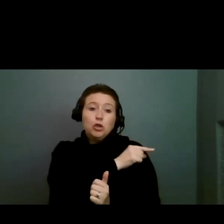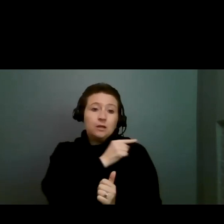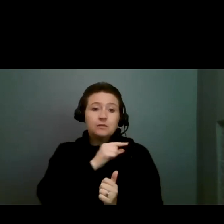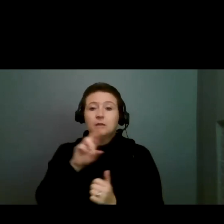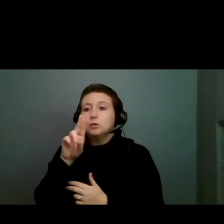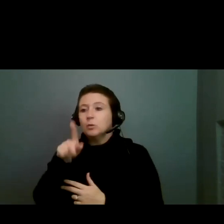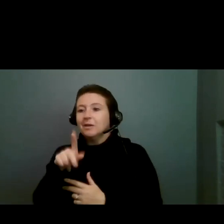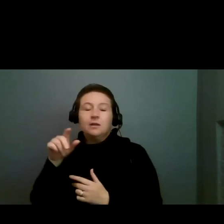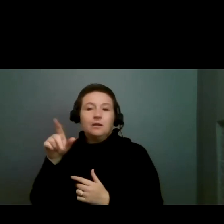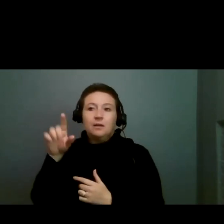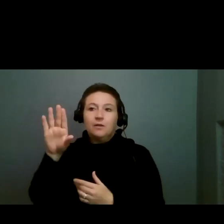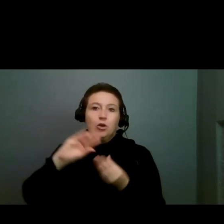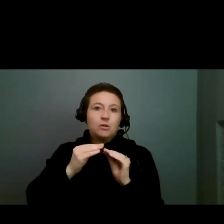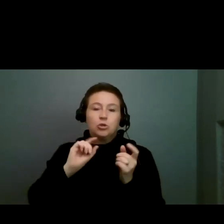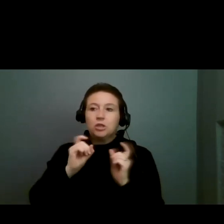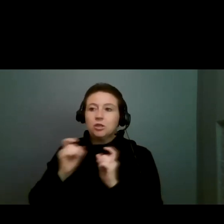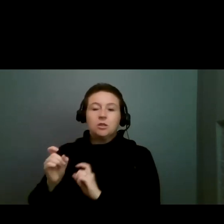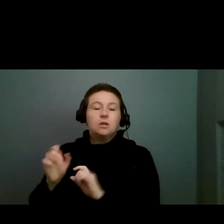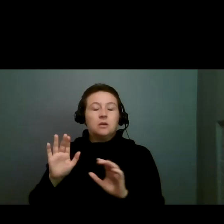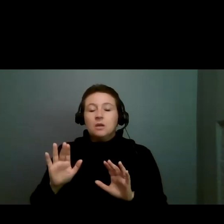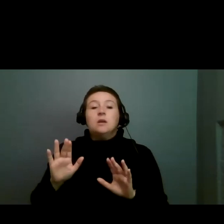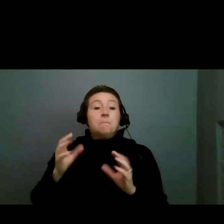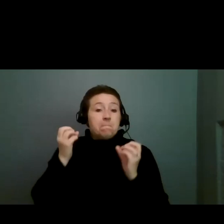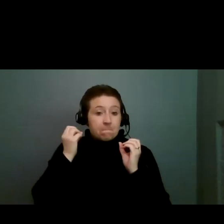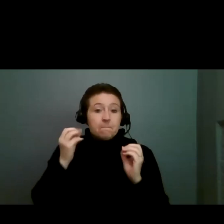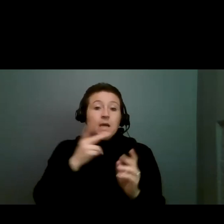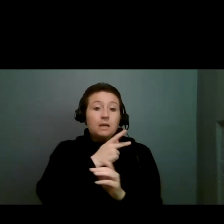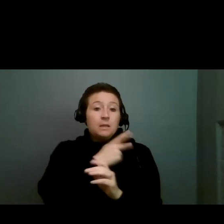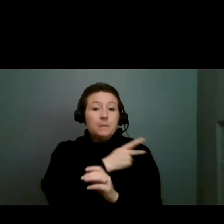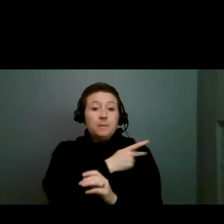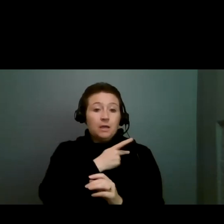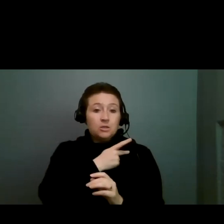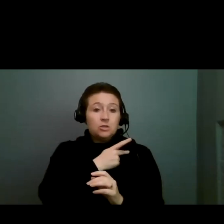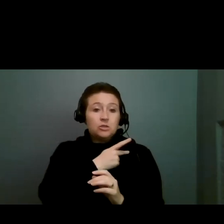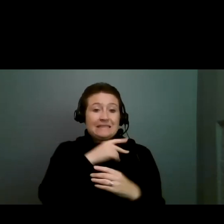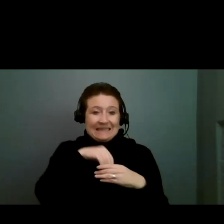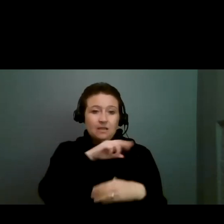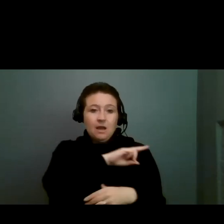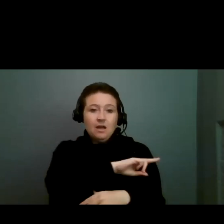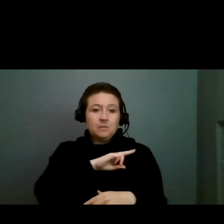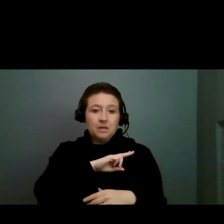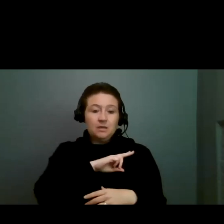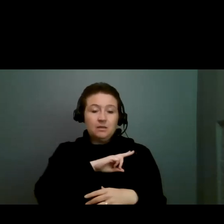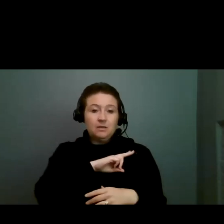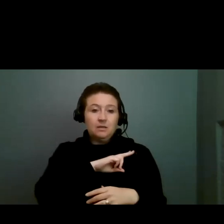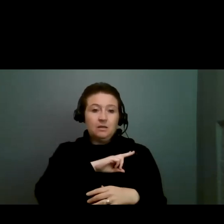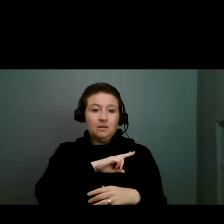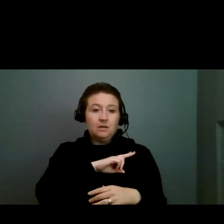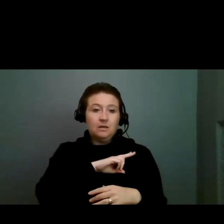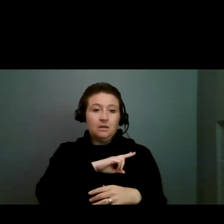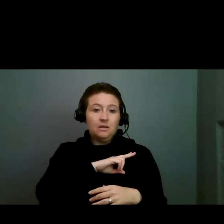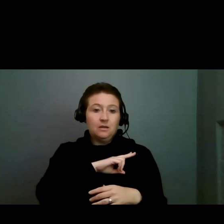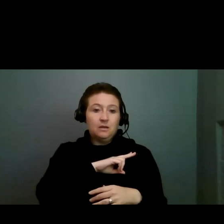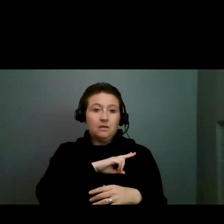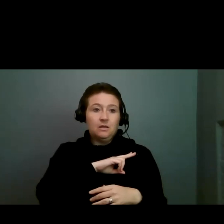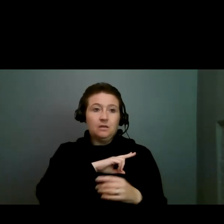changes. There are a number of patients hospitalized on